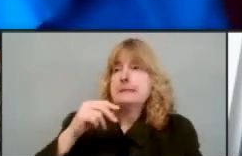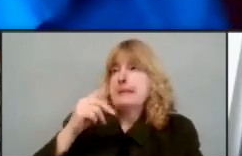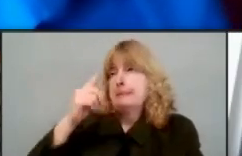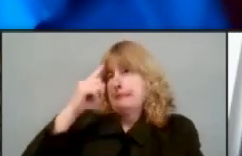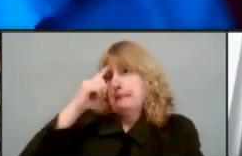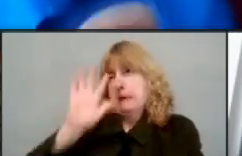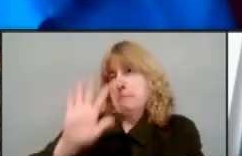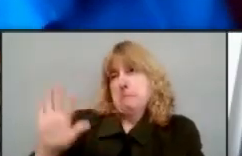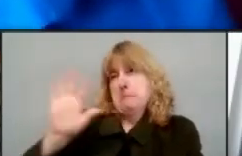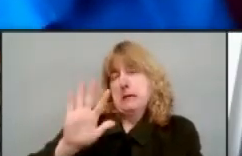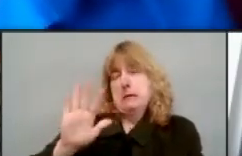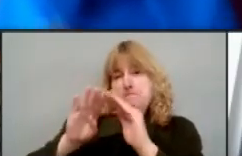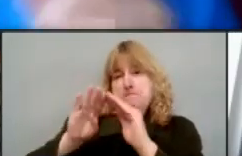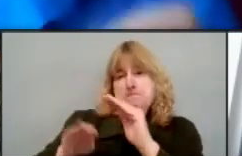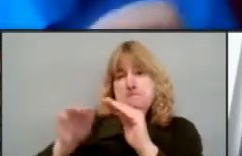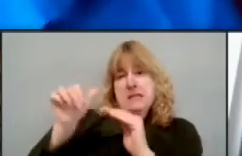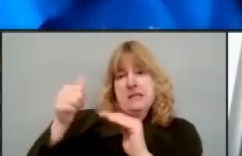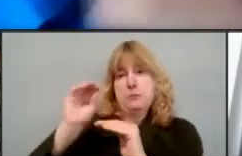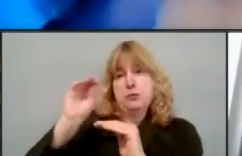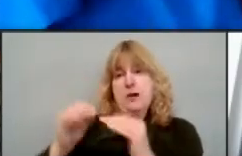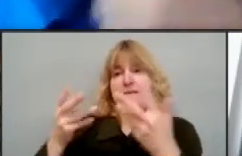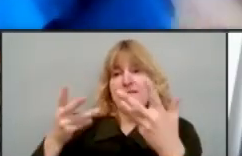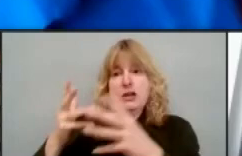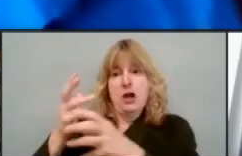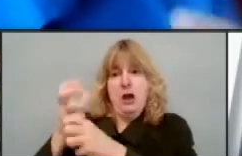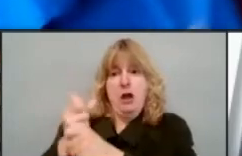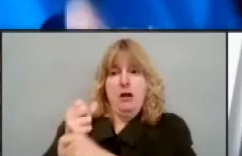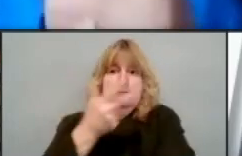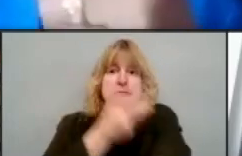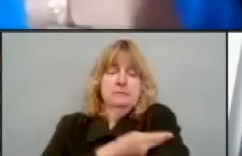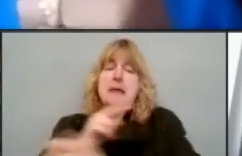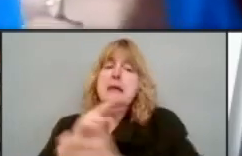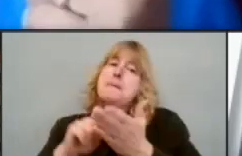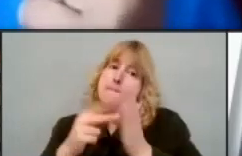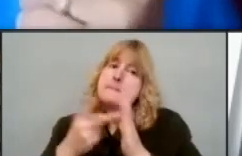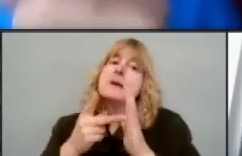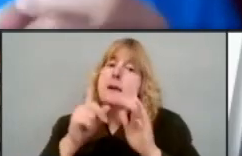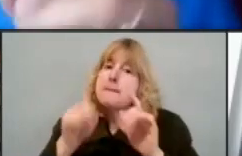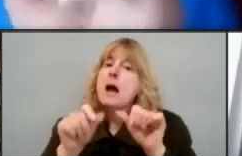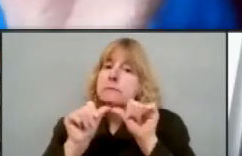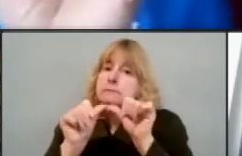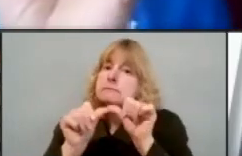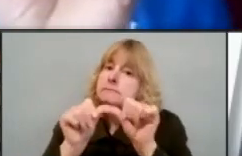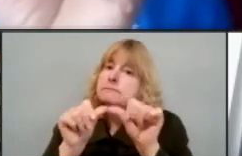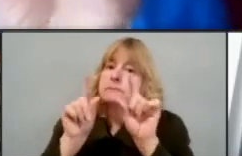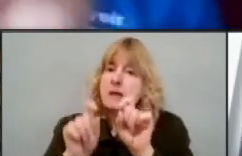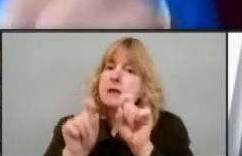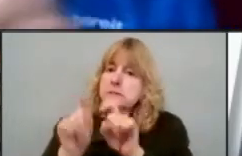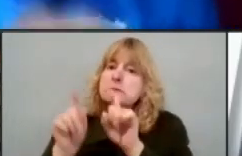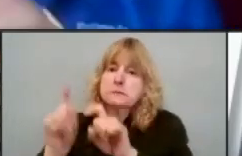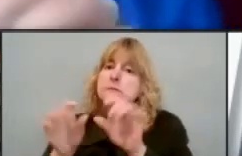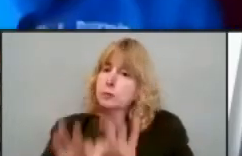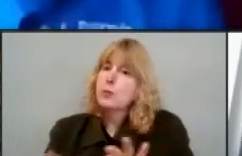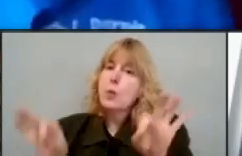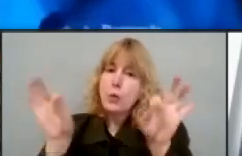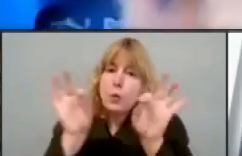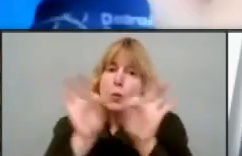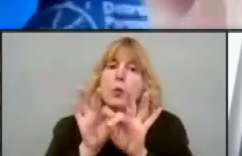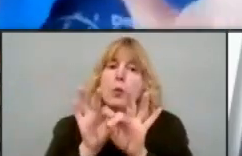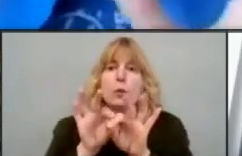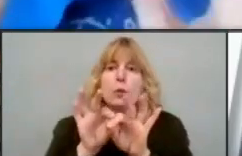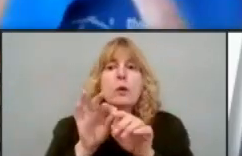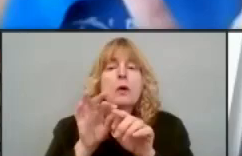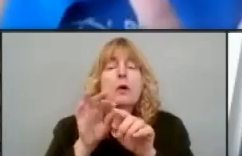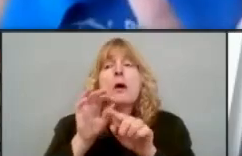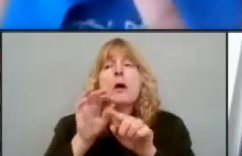taken the vaccine, which underscores the importance of continually testing. Could you, for a moment, as we, because not everybody knows when